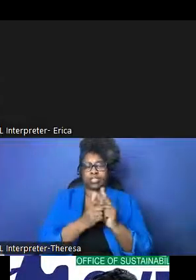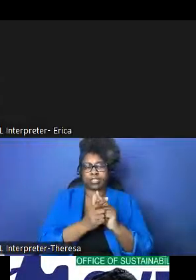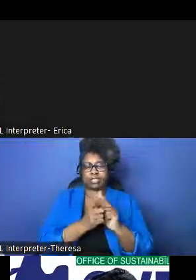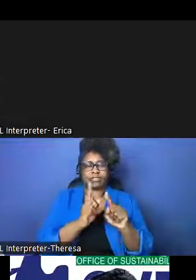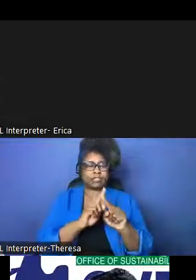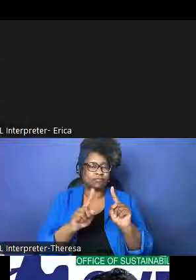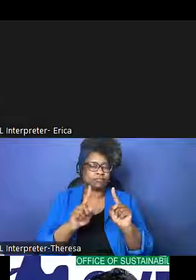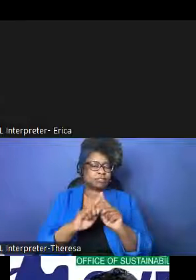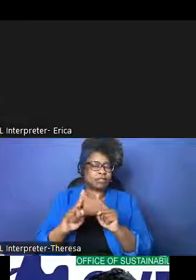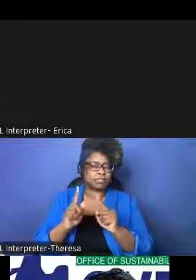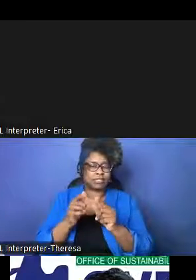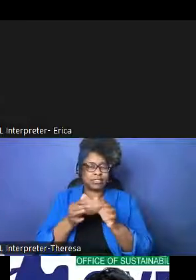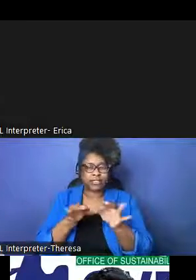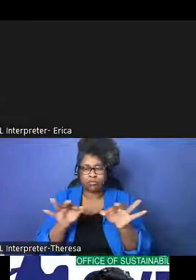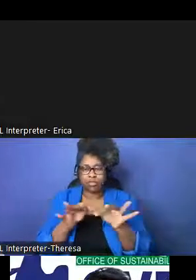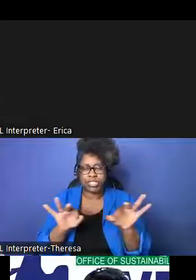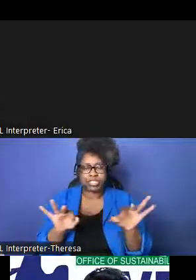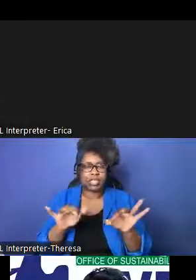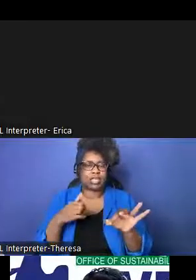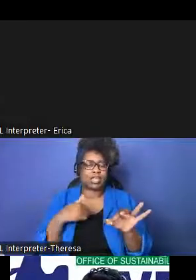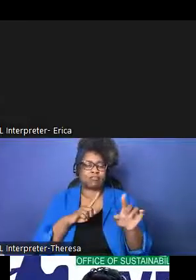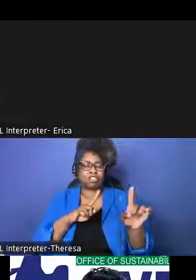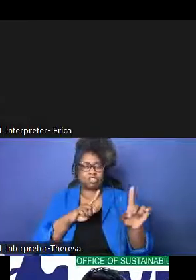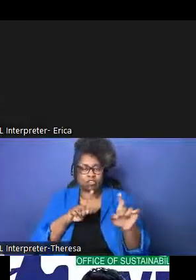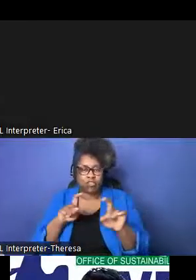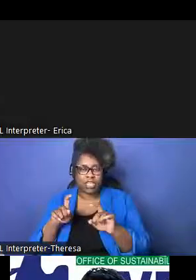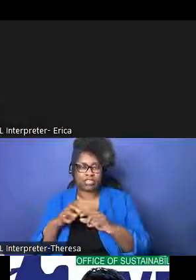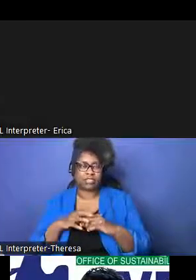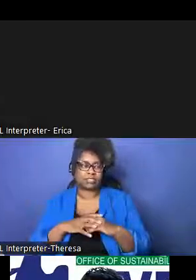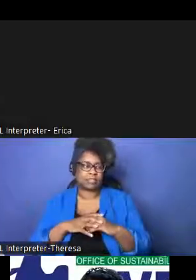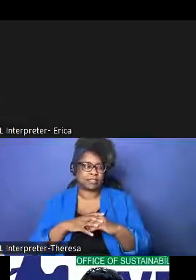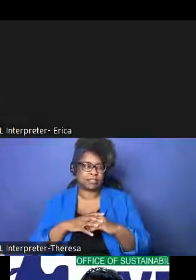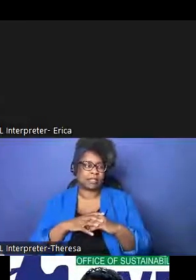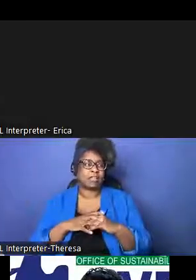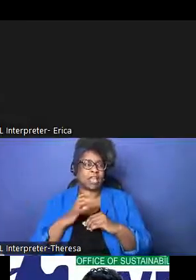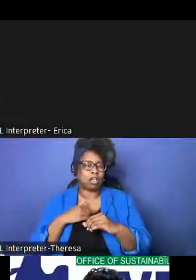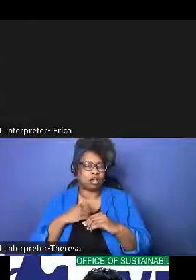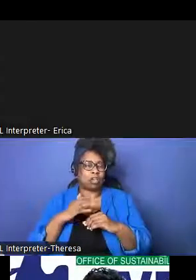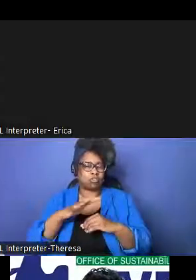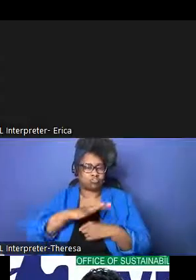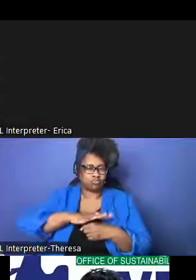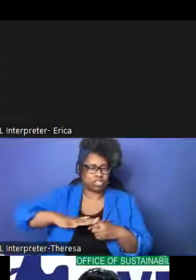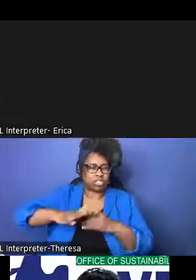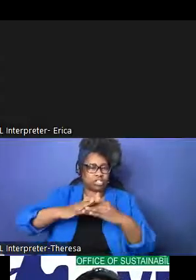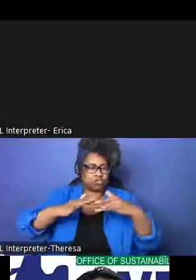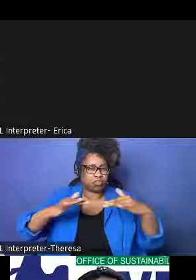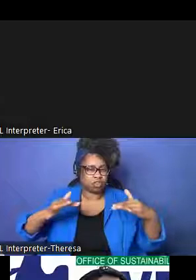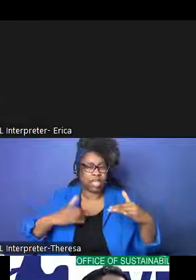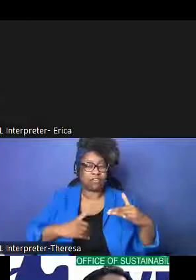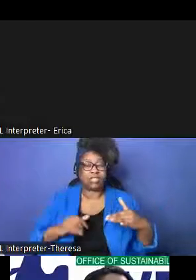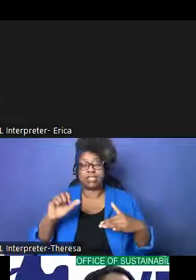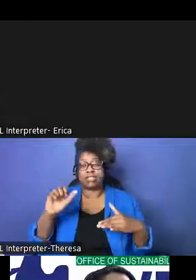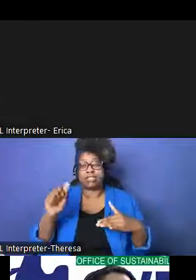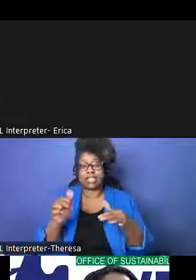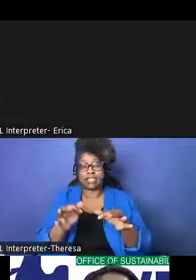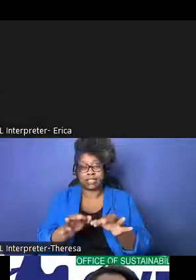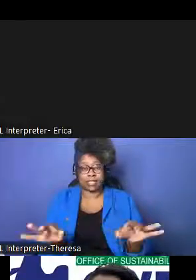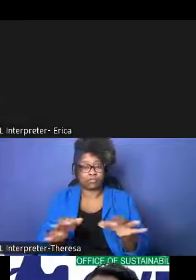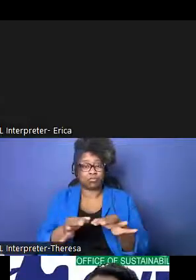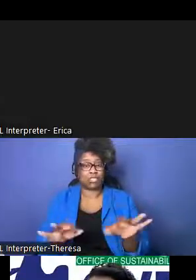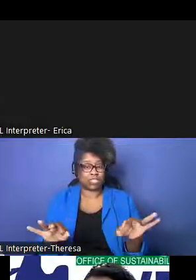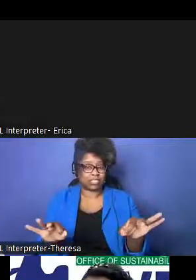and art. We have an incredibly diverse region, and so we have 10 different languages identified that